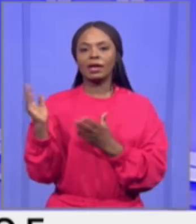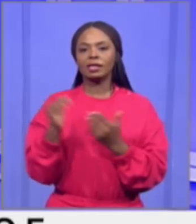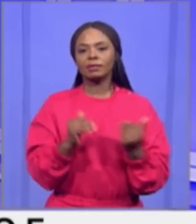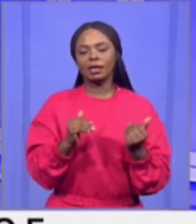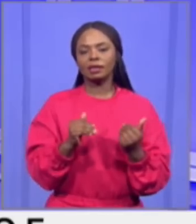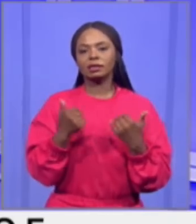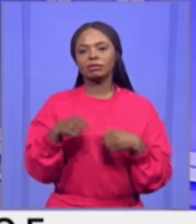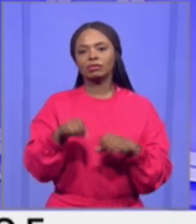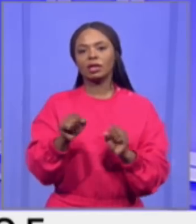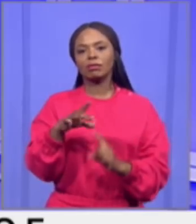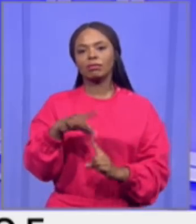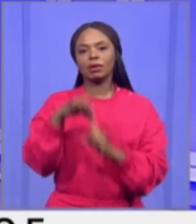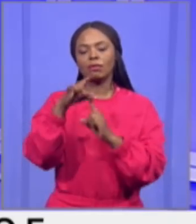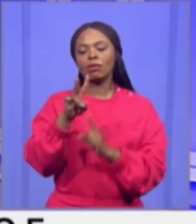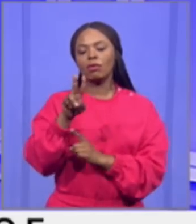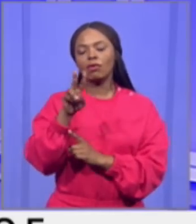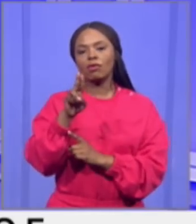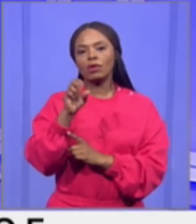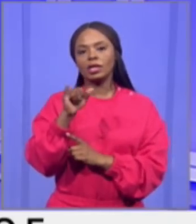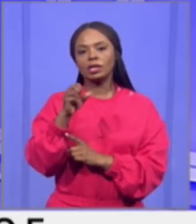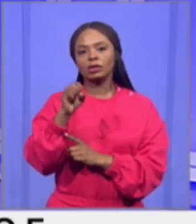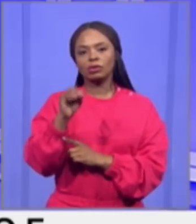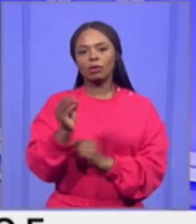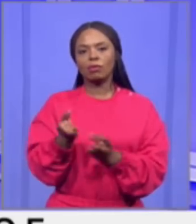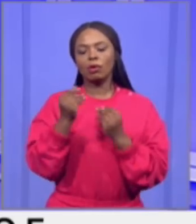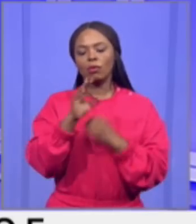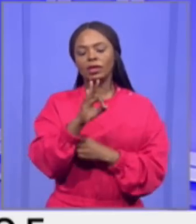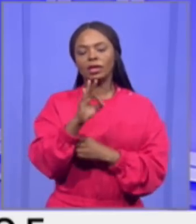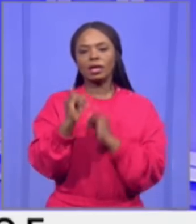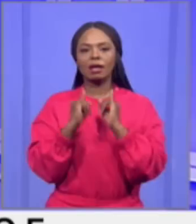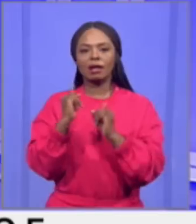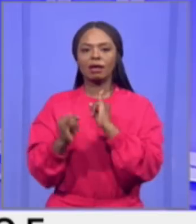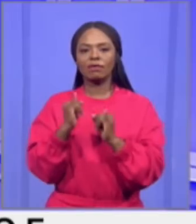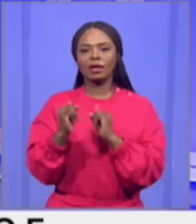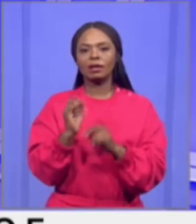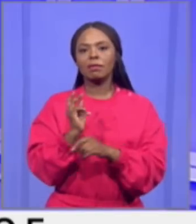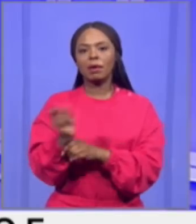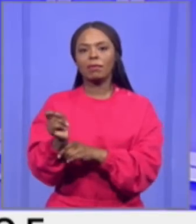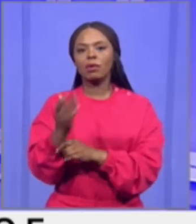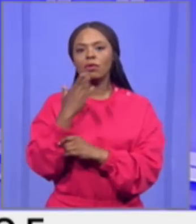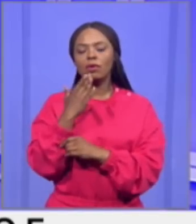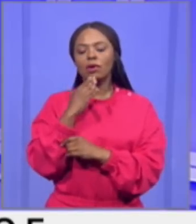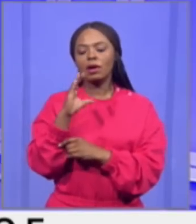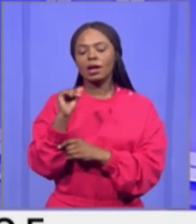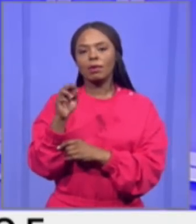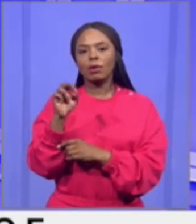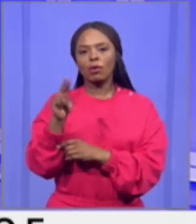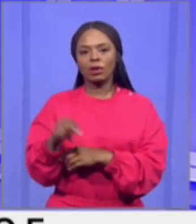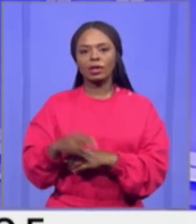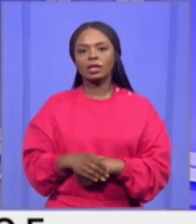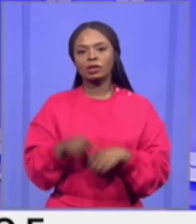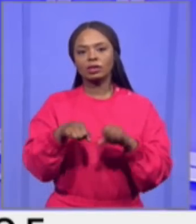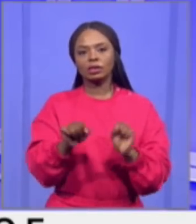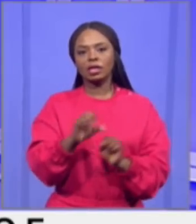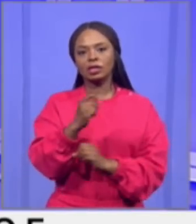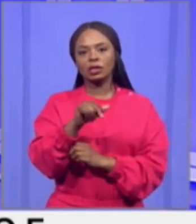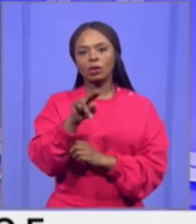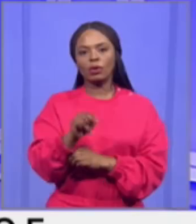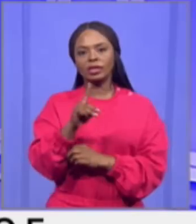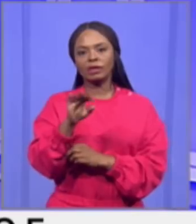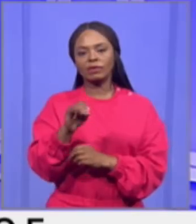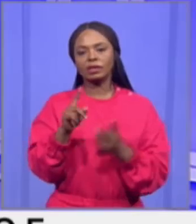modulasetulo Voiso Chilisisu a fane divote tse 311 a hlola Cameron Dugmore. Motlatsa modulasetulo ke Sharon Davids,